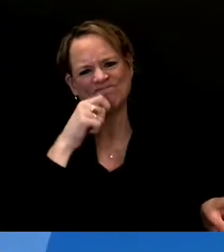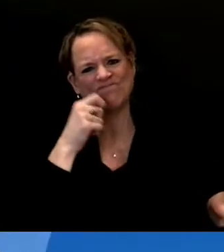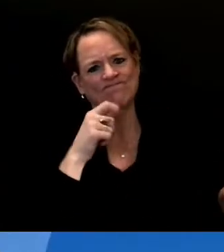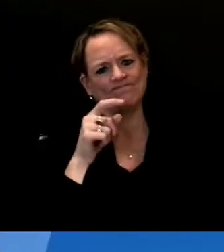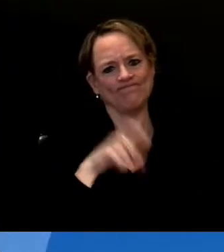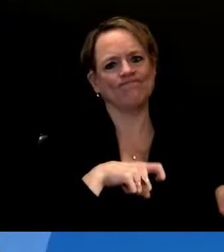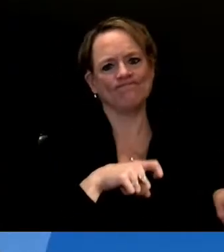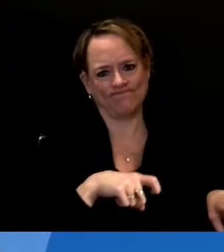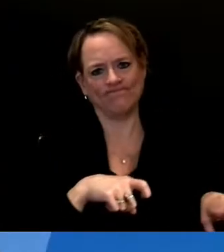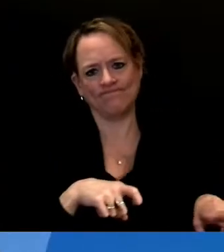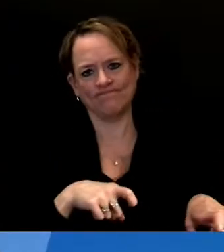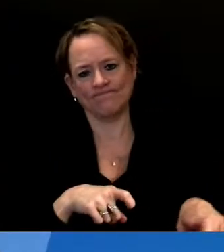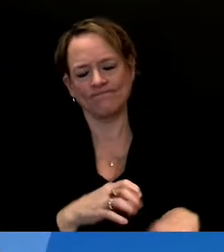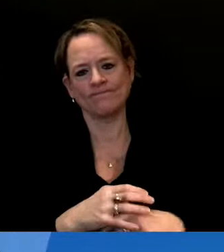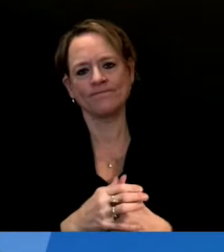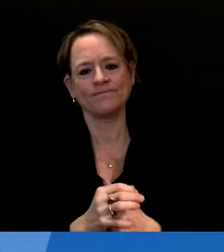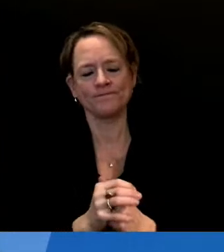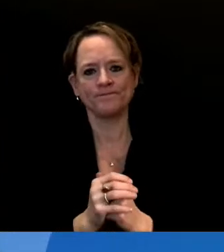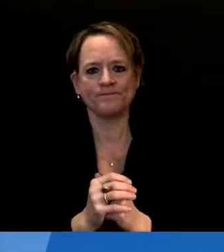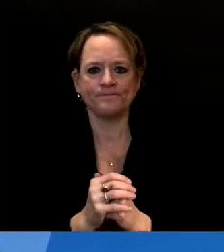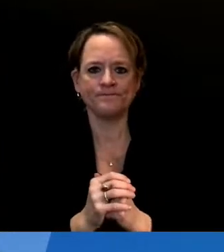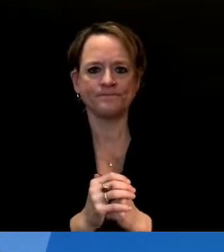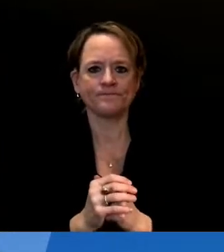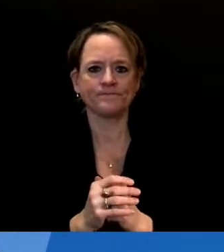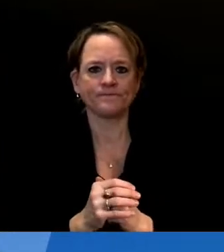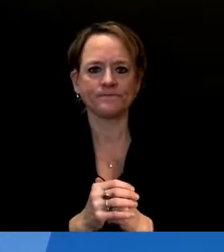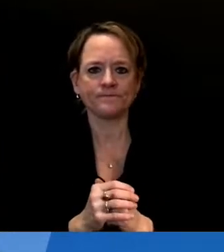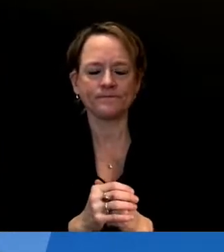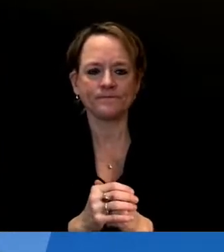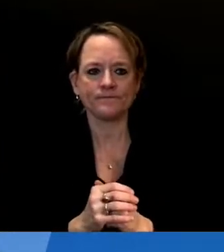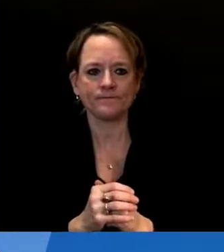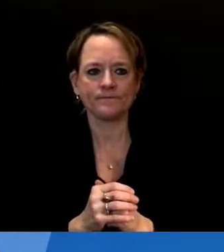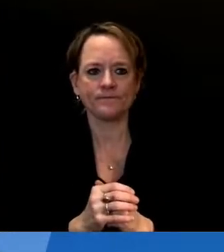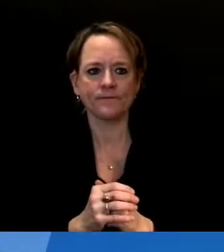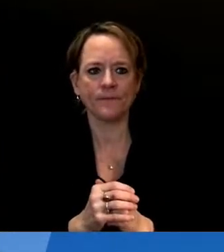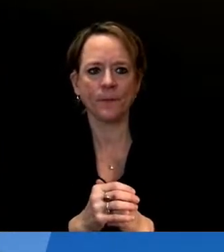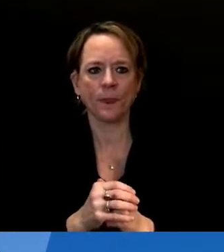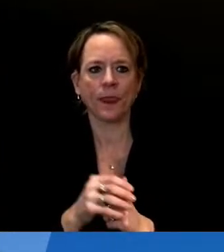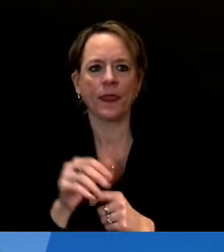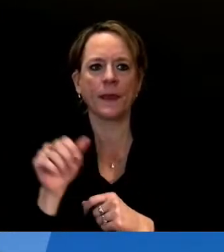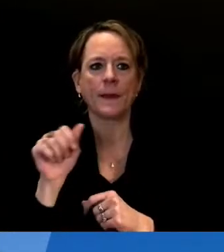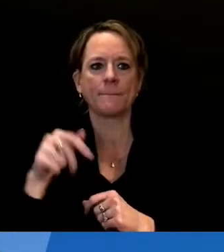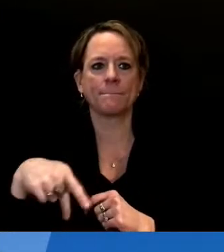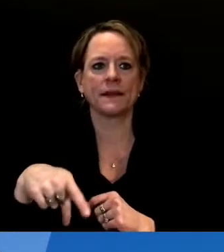Thank you. Now to Todd Richmond from the Associated Press. Todd?